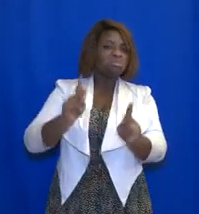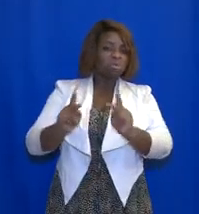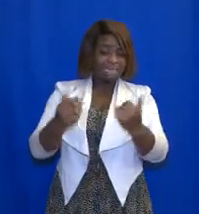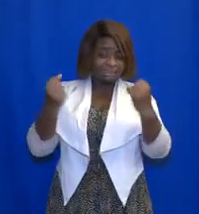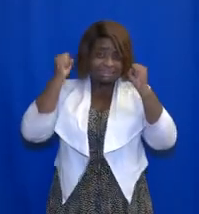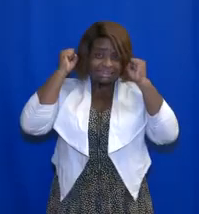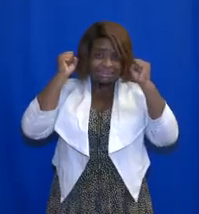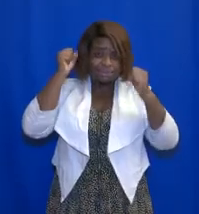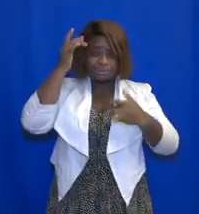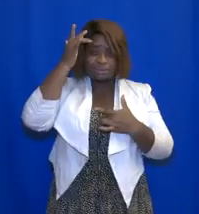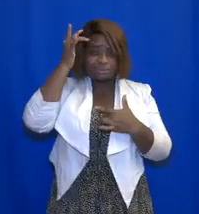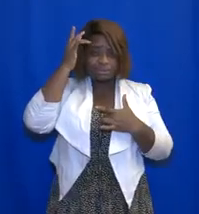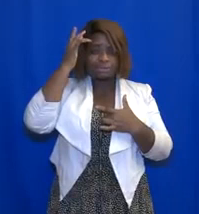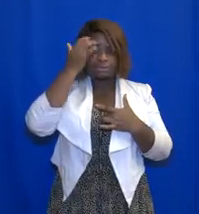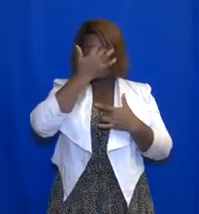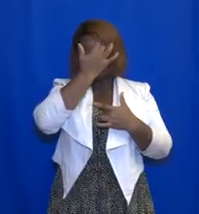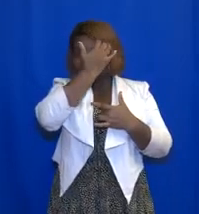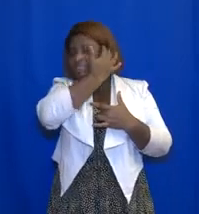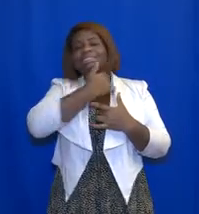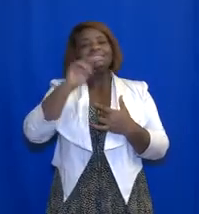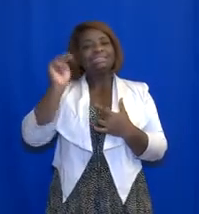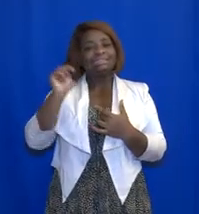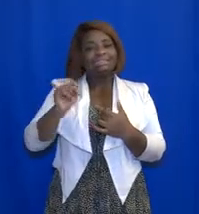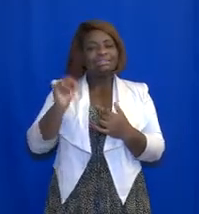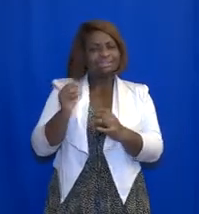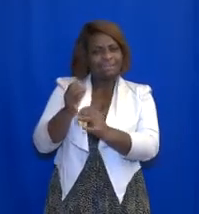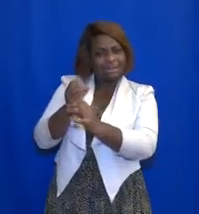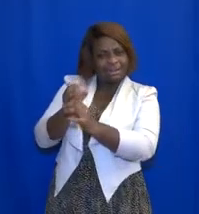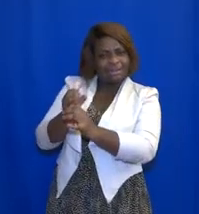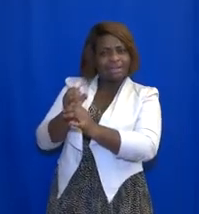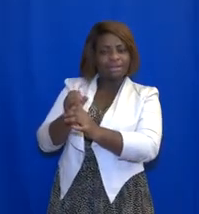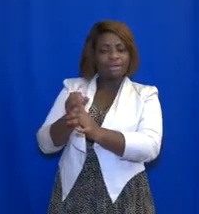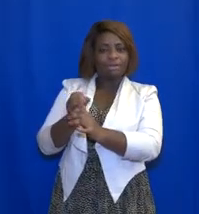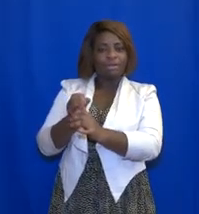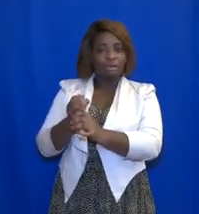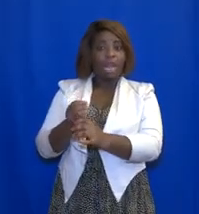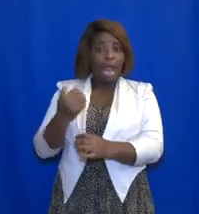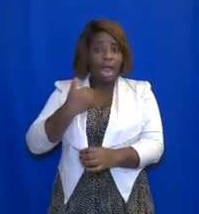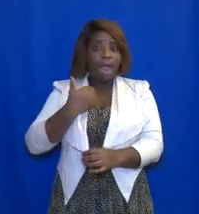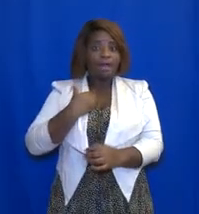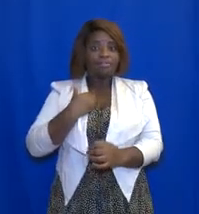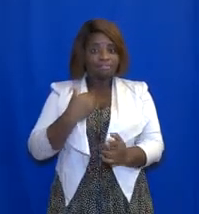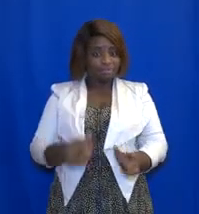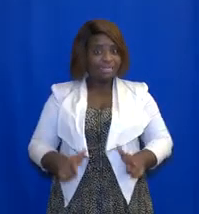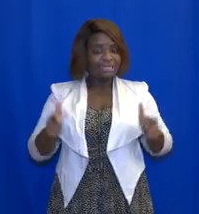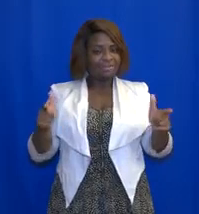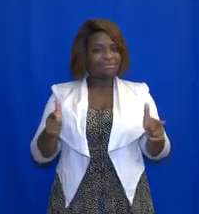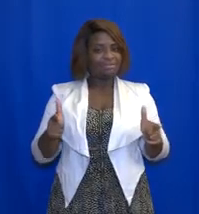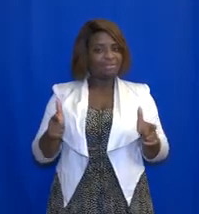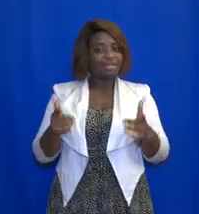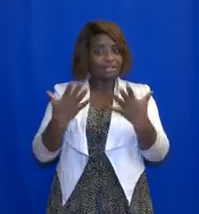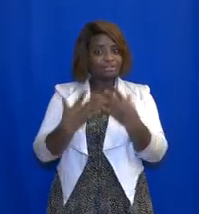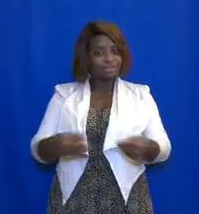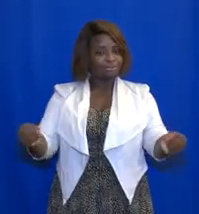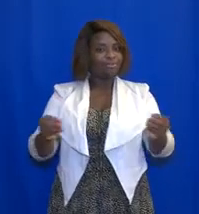ill and need intensive care do indeed survive the virus if they seek